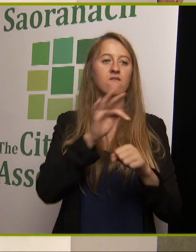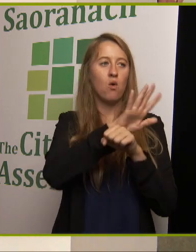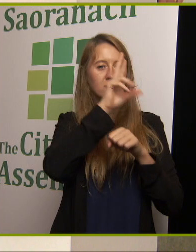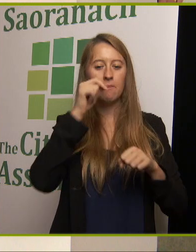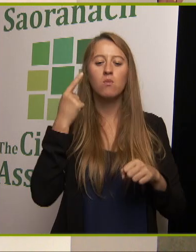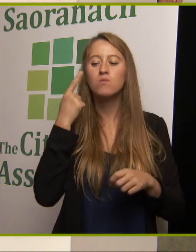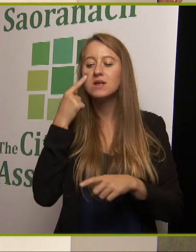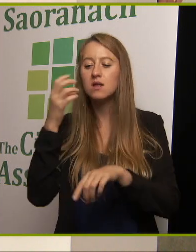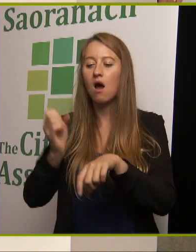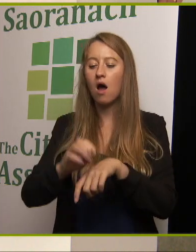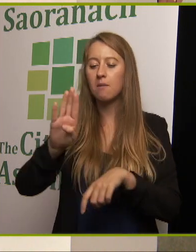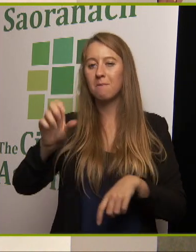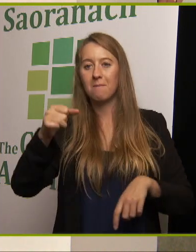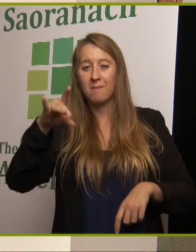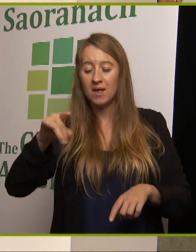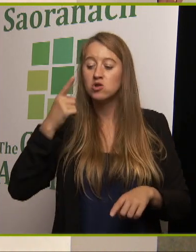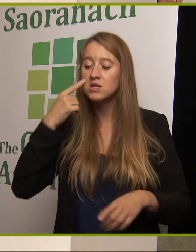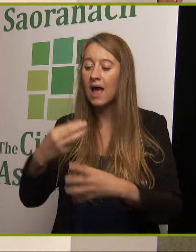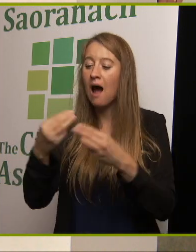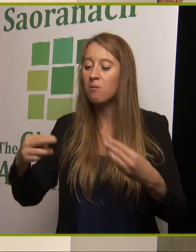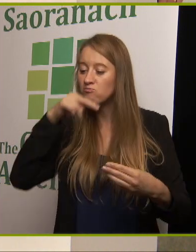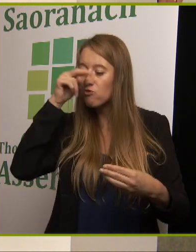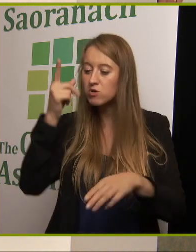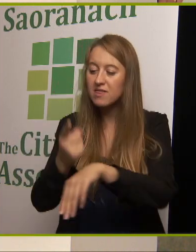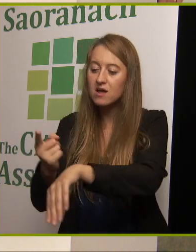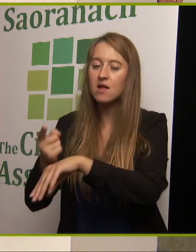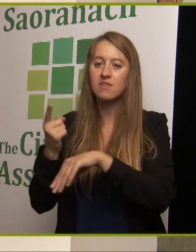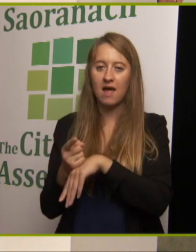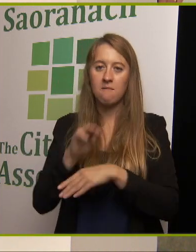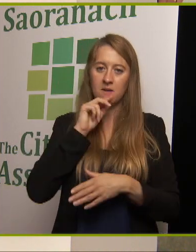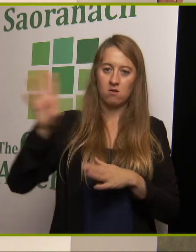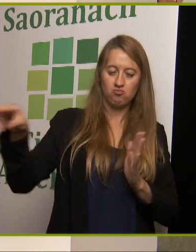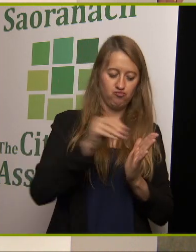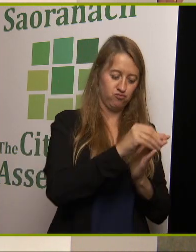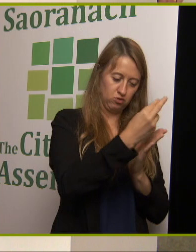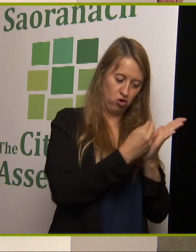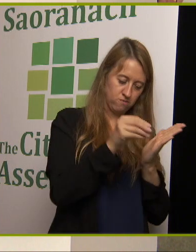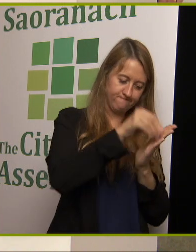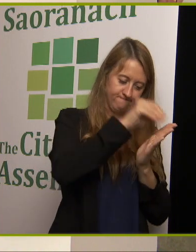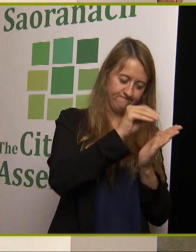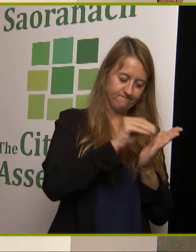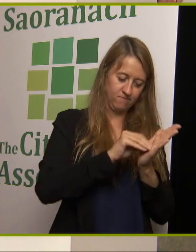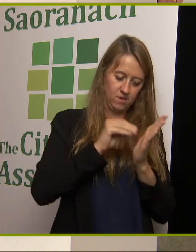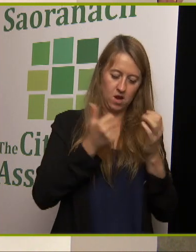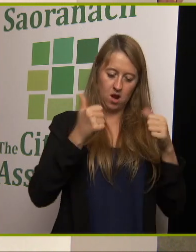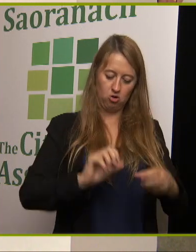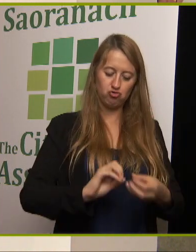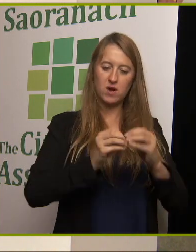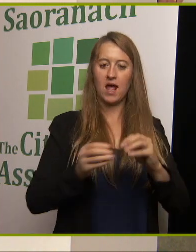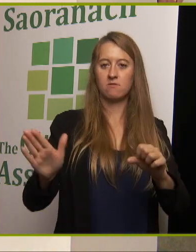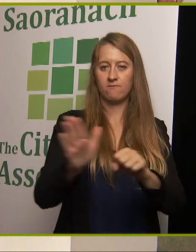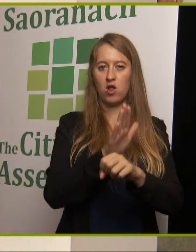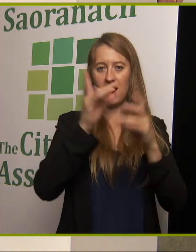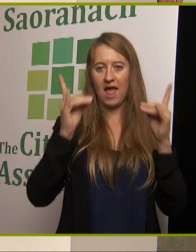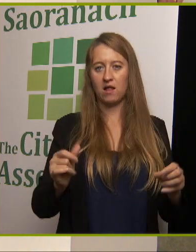they all add up into an overall assessment of the health of the marine environment. And we do that at a national level, then we try and